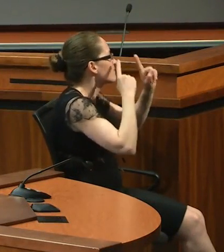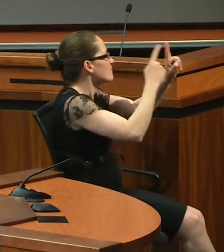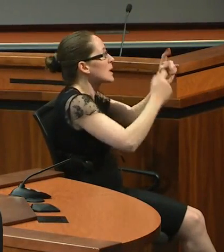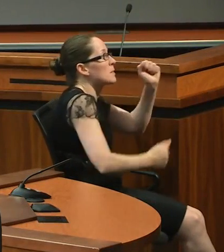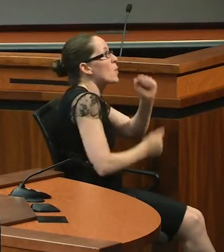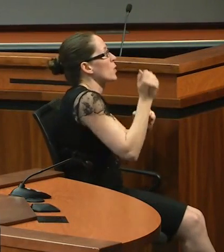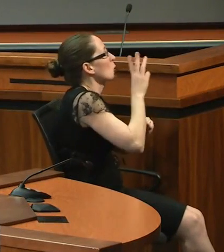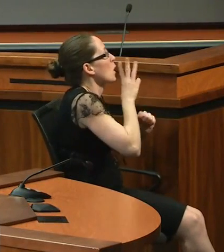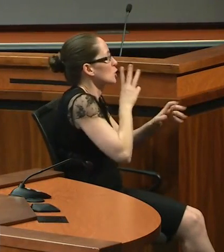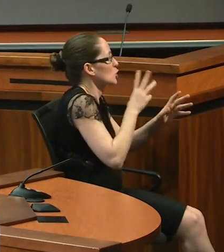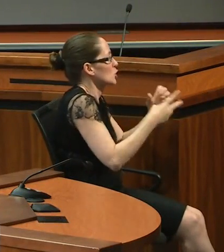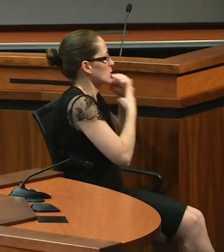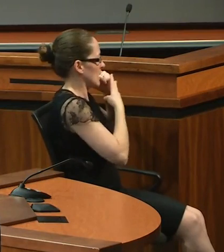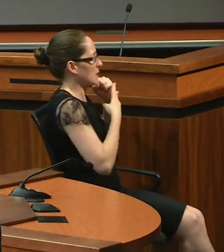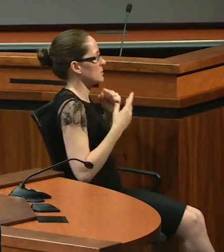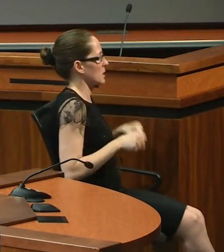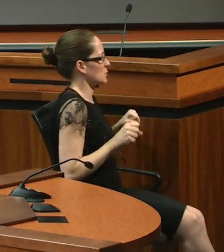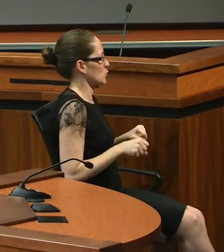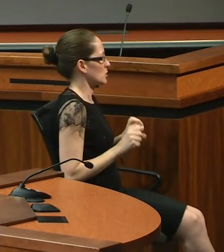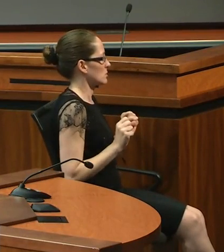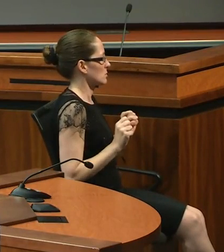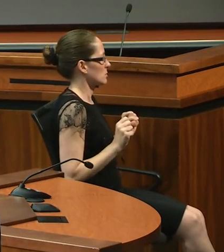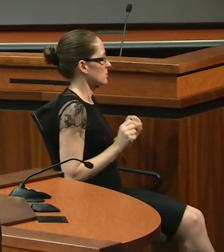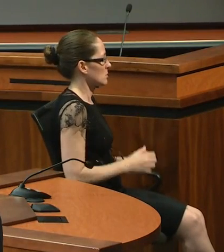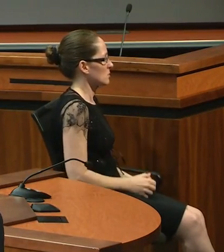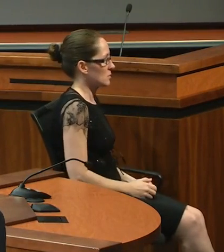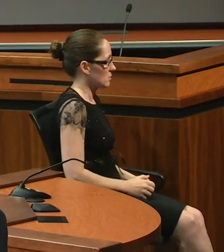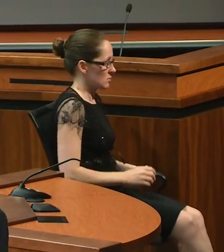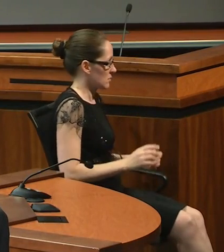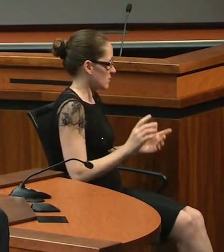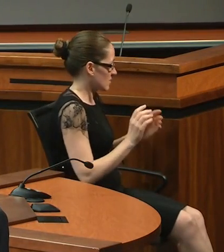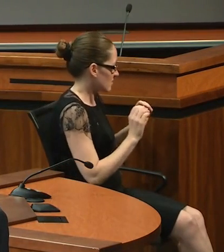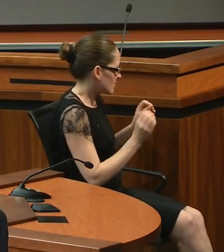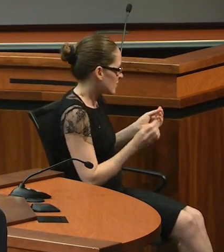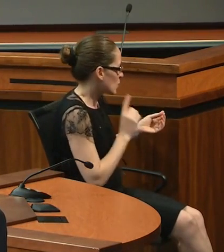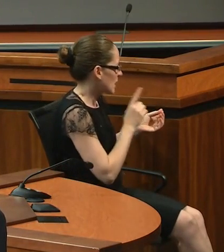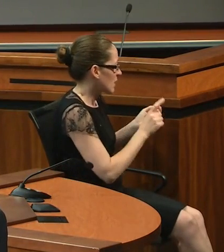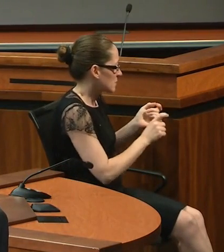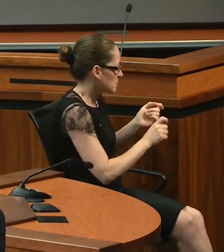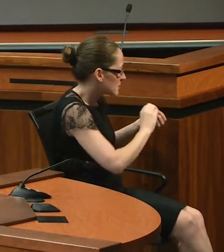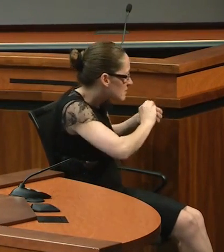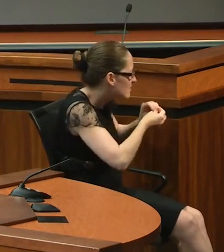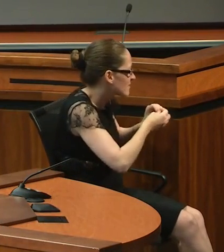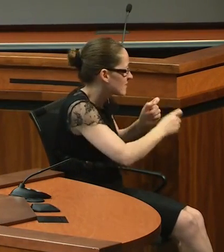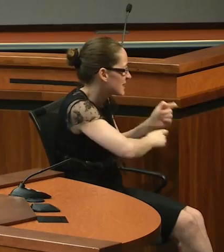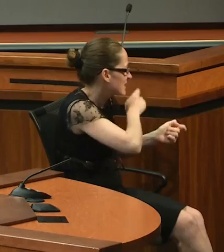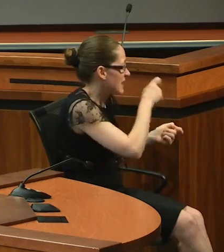we can keep on site before it's released. So you don't have a real number yet? Not that I can quote you off the top of my head. We do. I